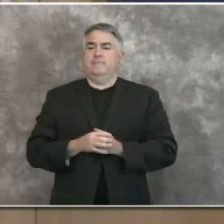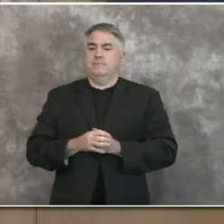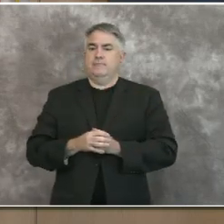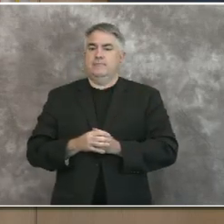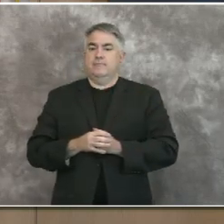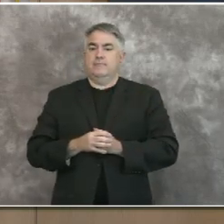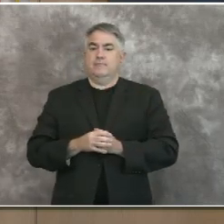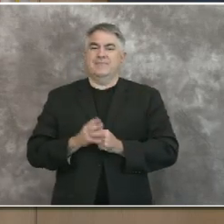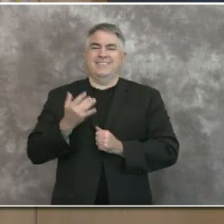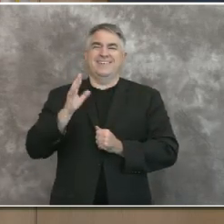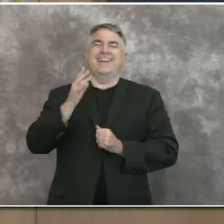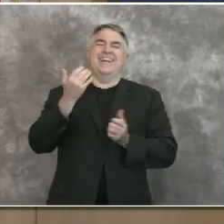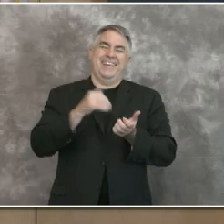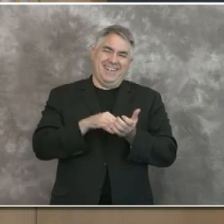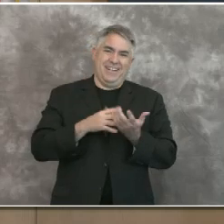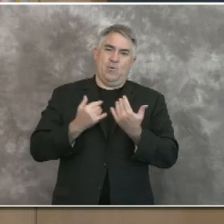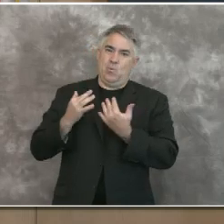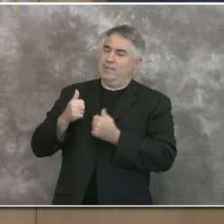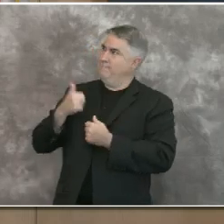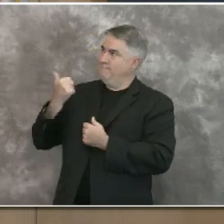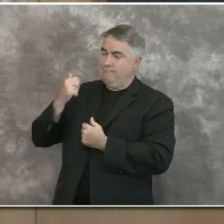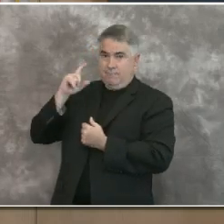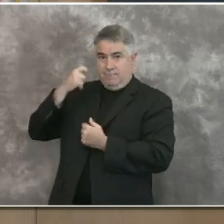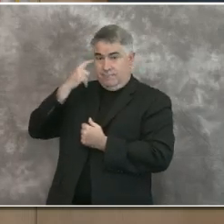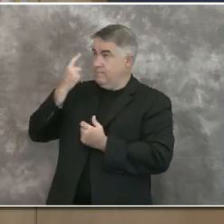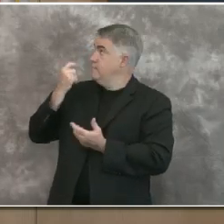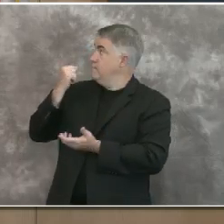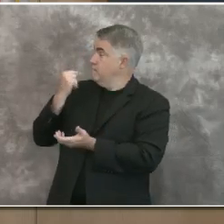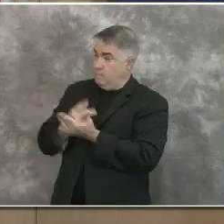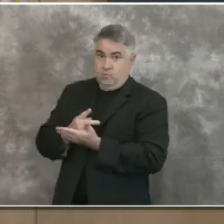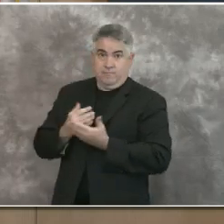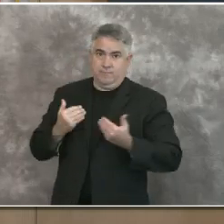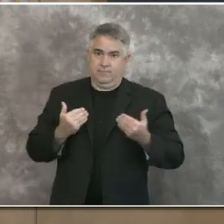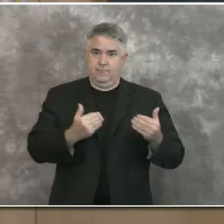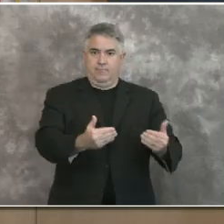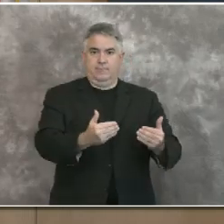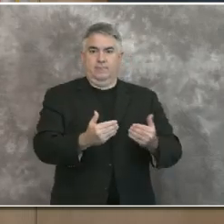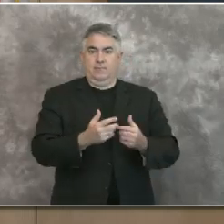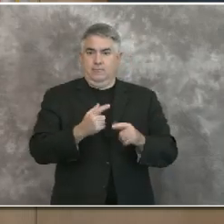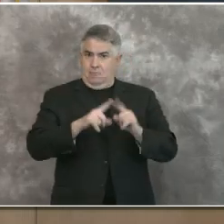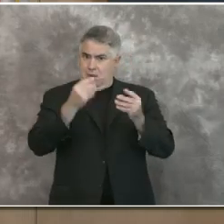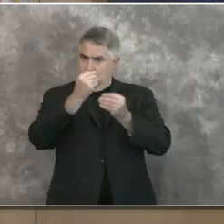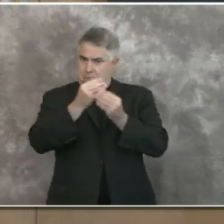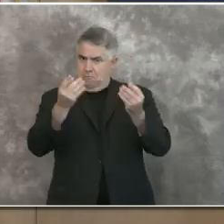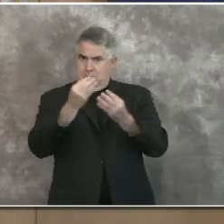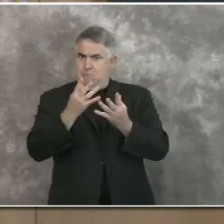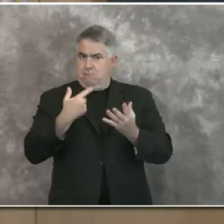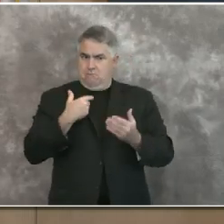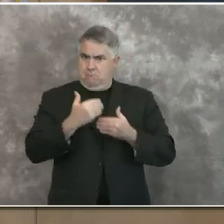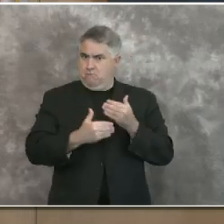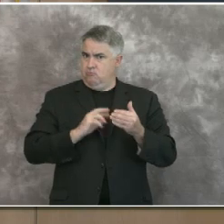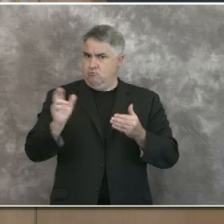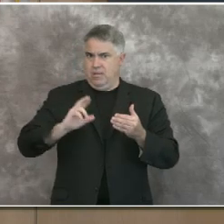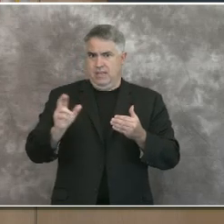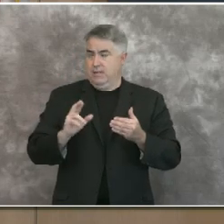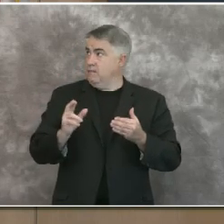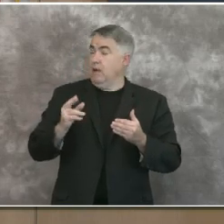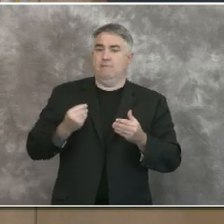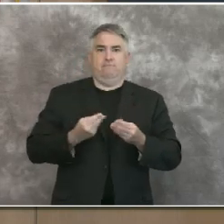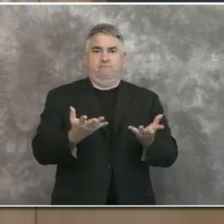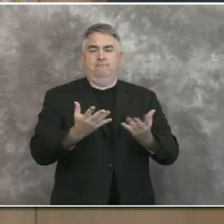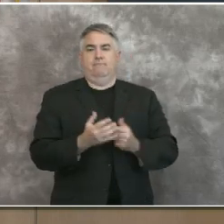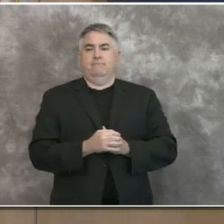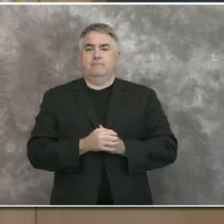for this pilot program, and we will let you know if and when that happens. We were only able to take